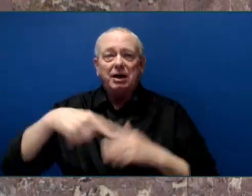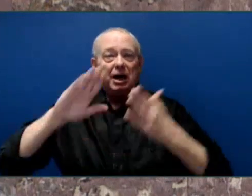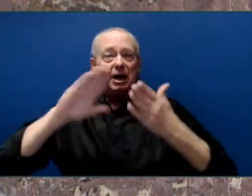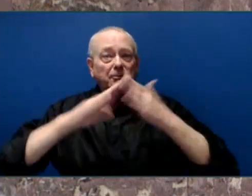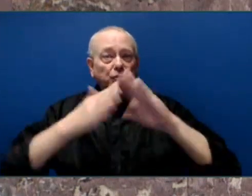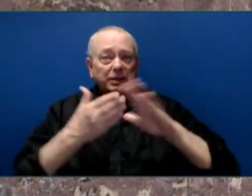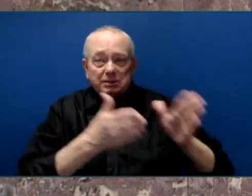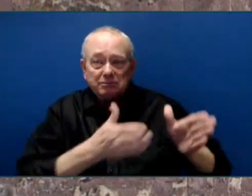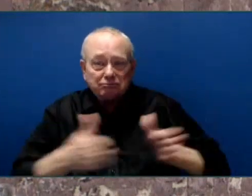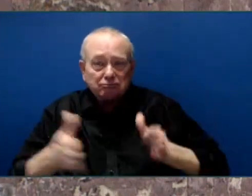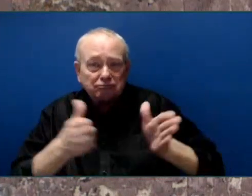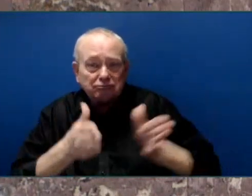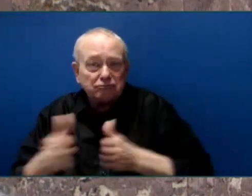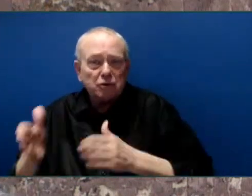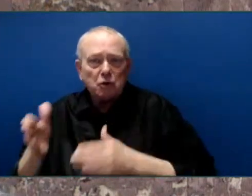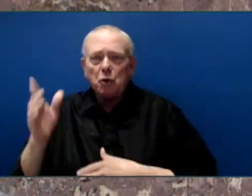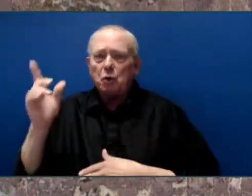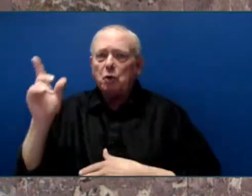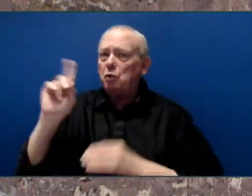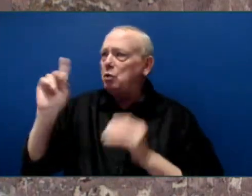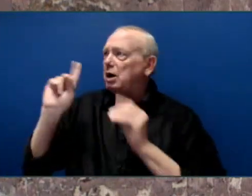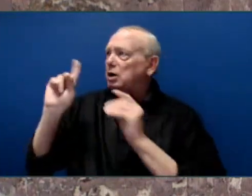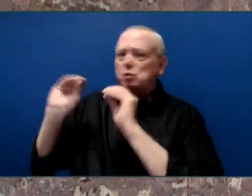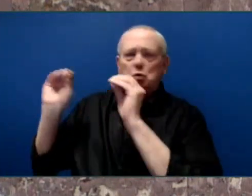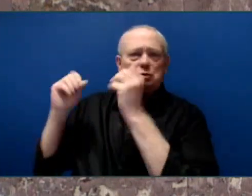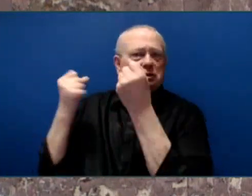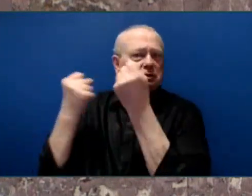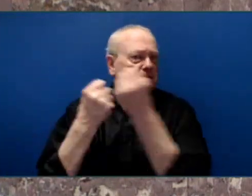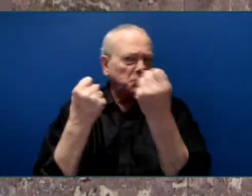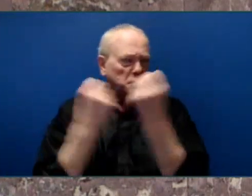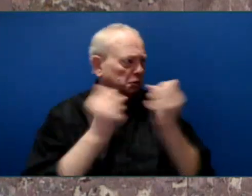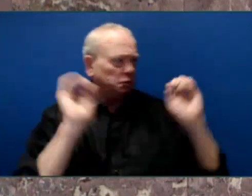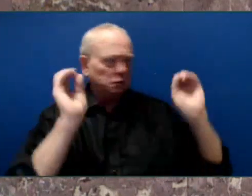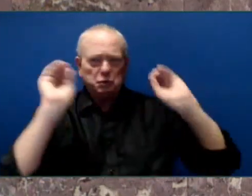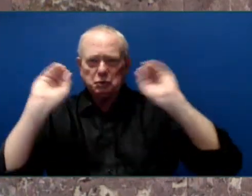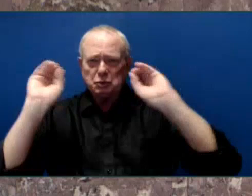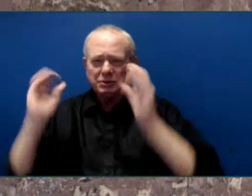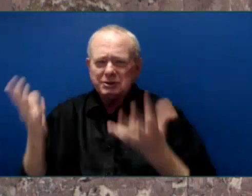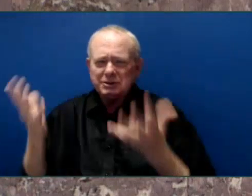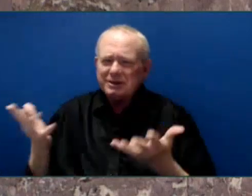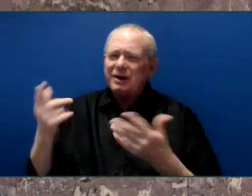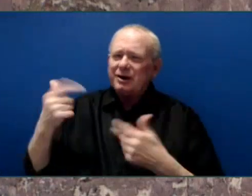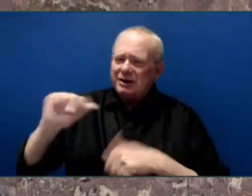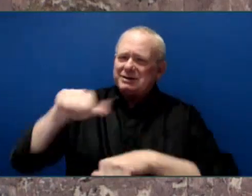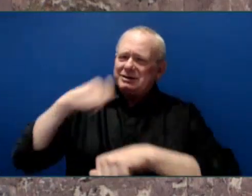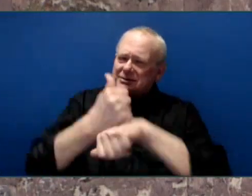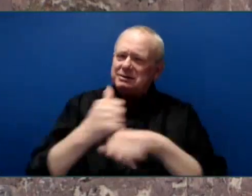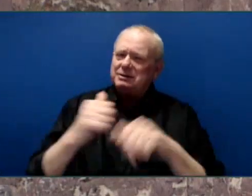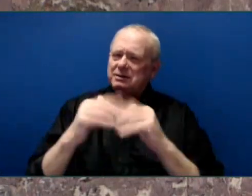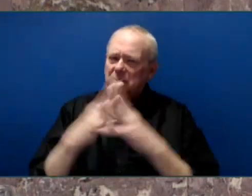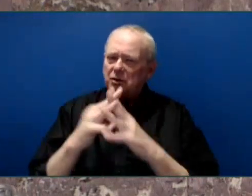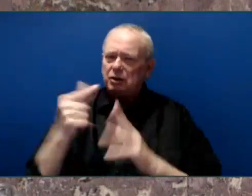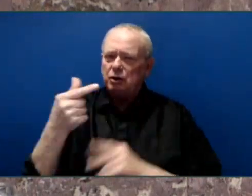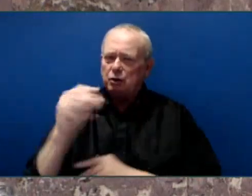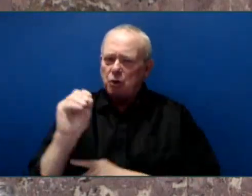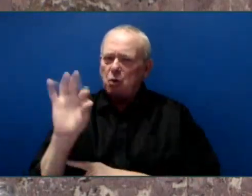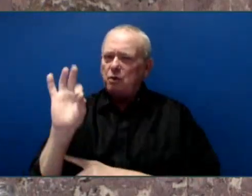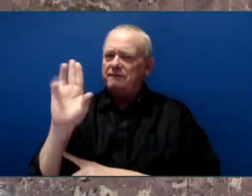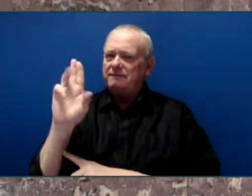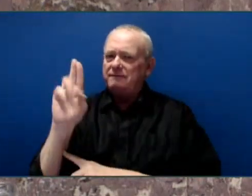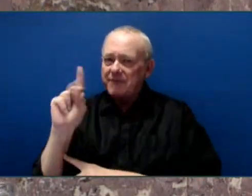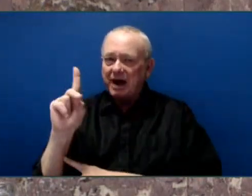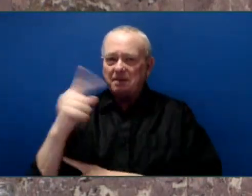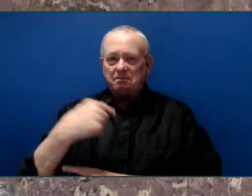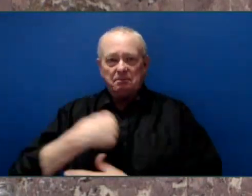an effort to aid residents who have been displaced. So my question to the Premier is this: when is the Premier going to offer more than empty